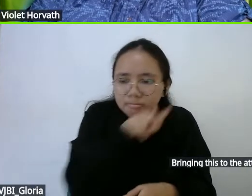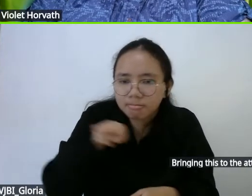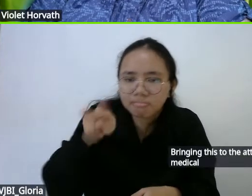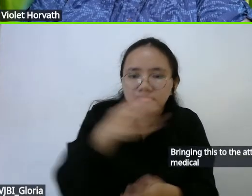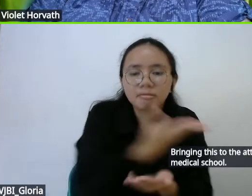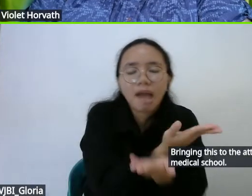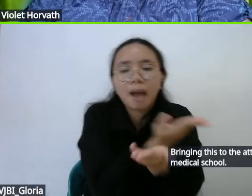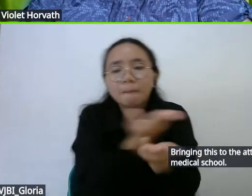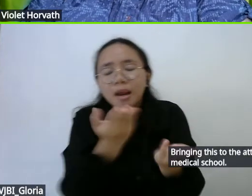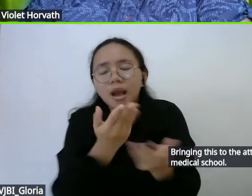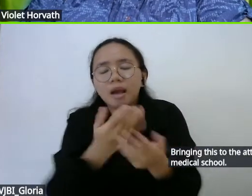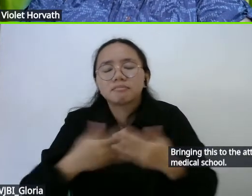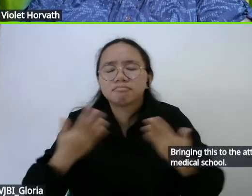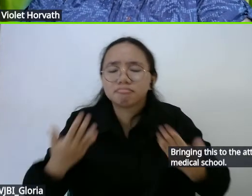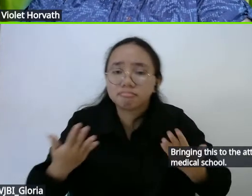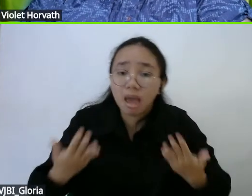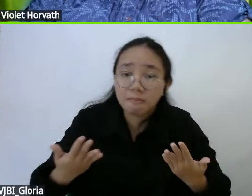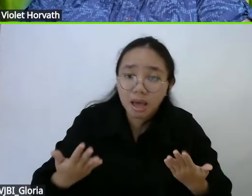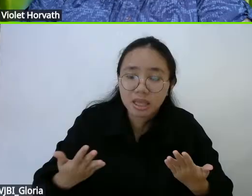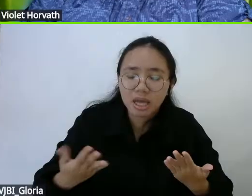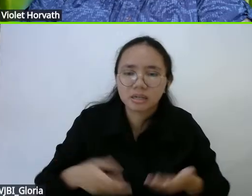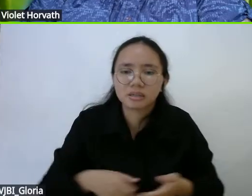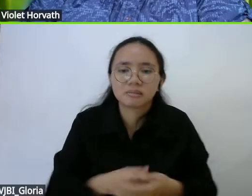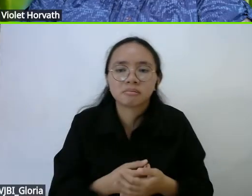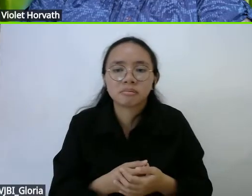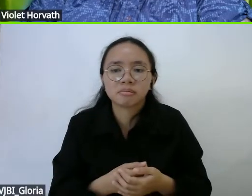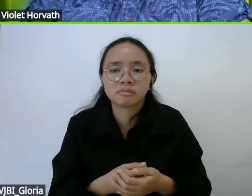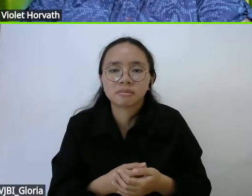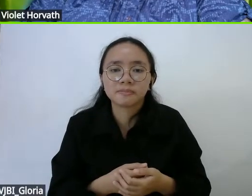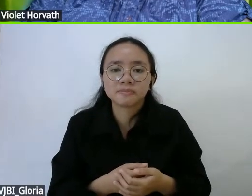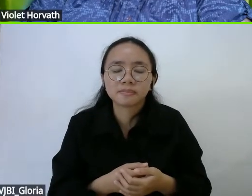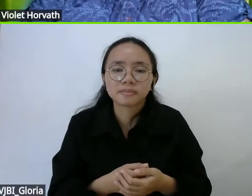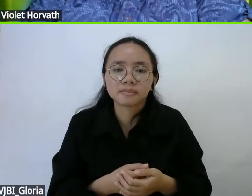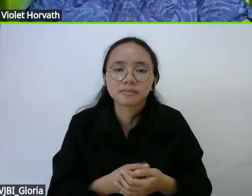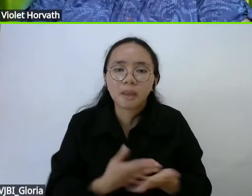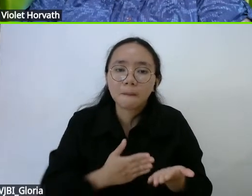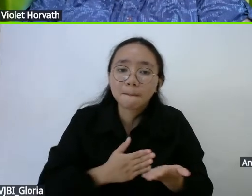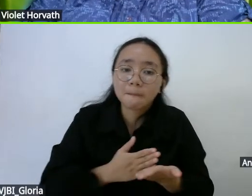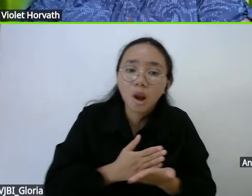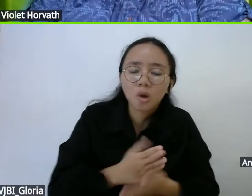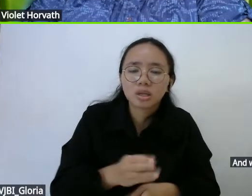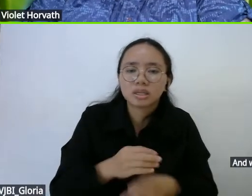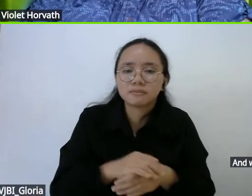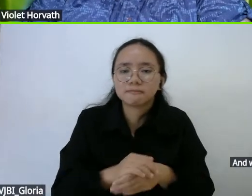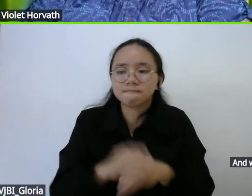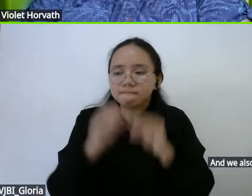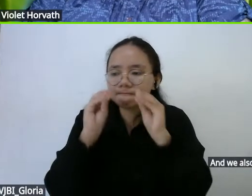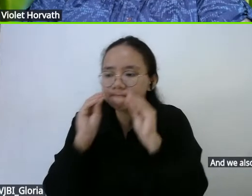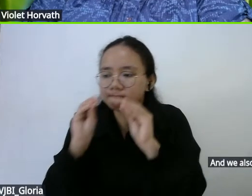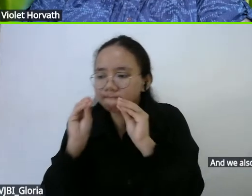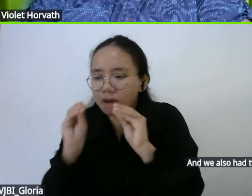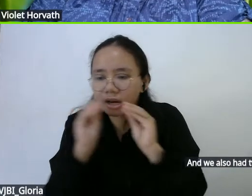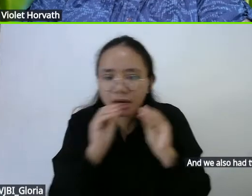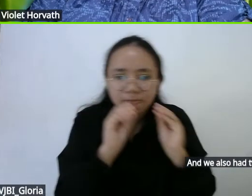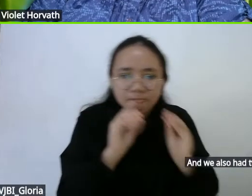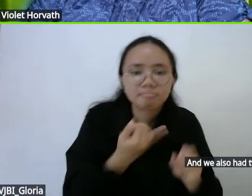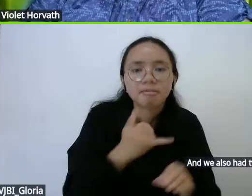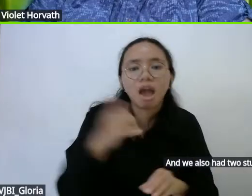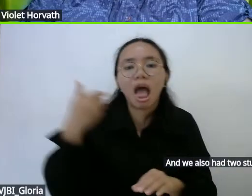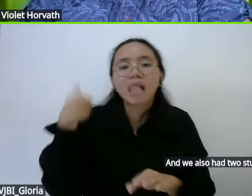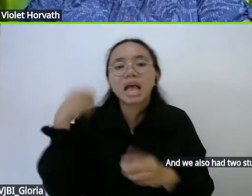school. And we also had 2 students who were particularly interested in